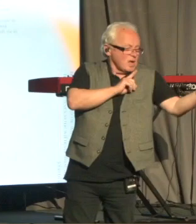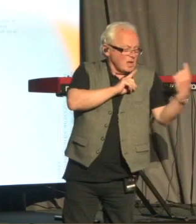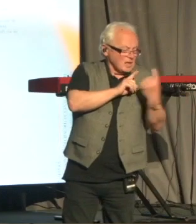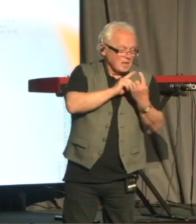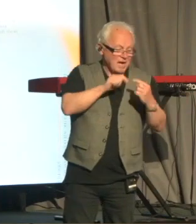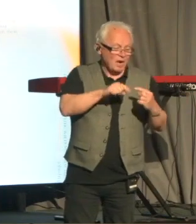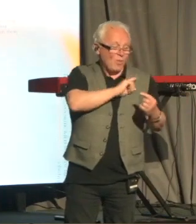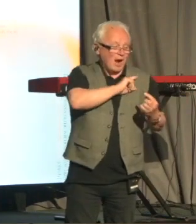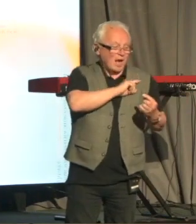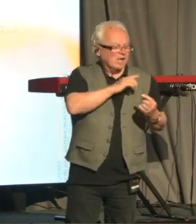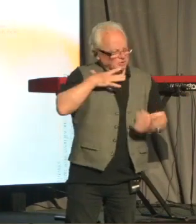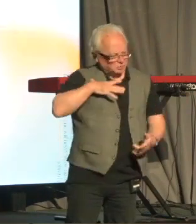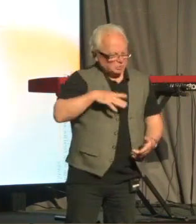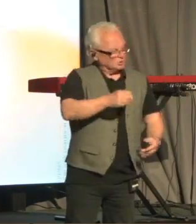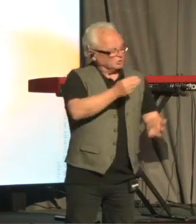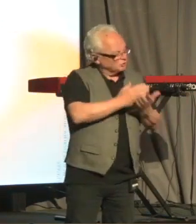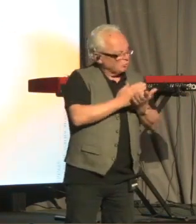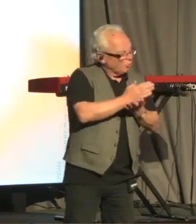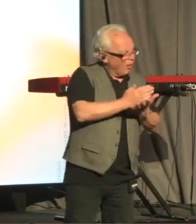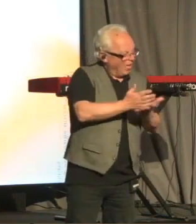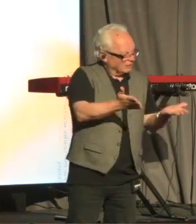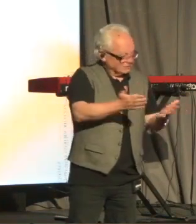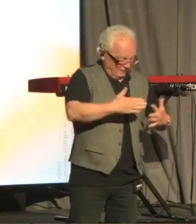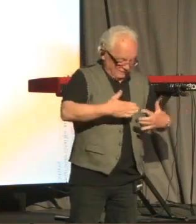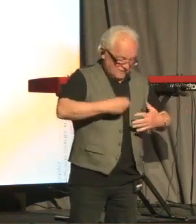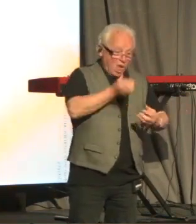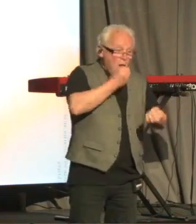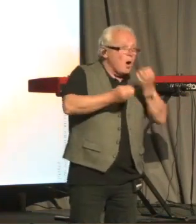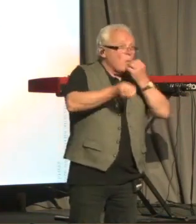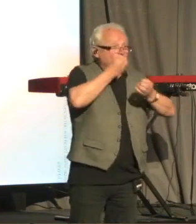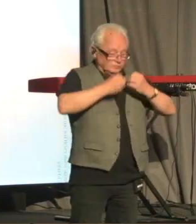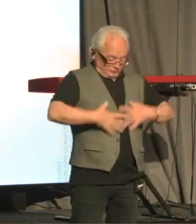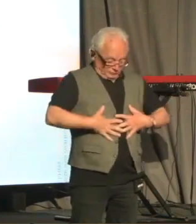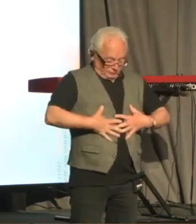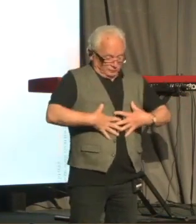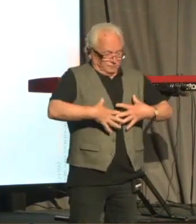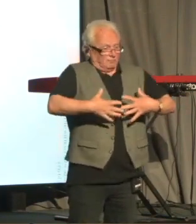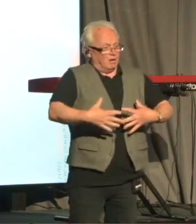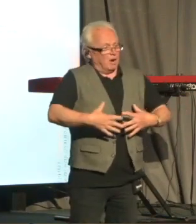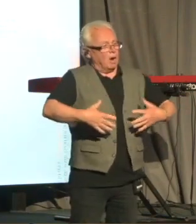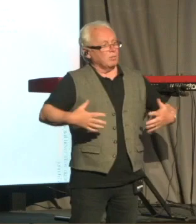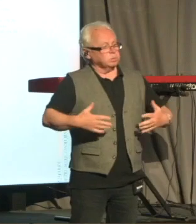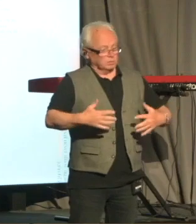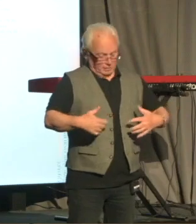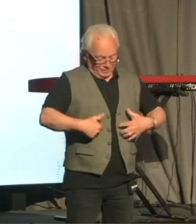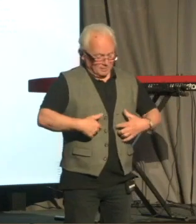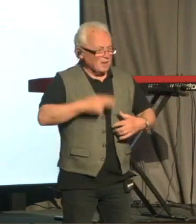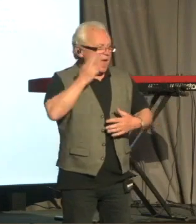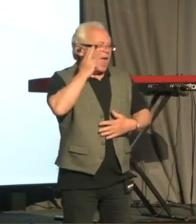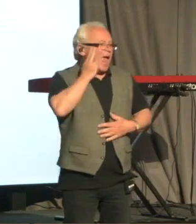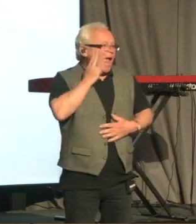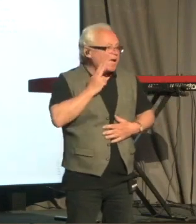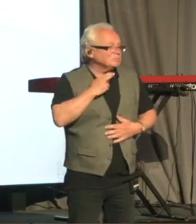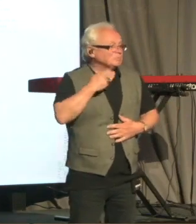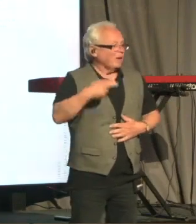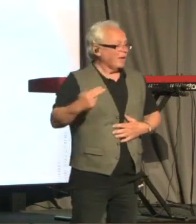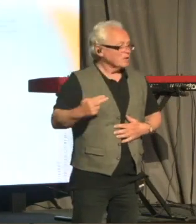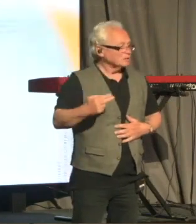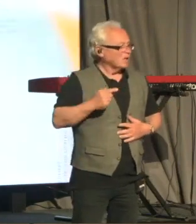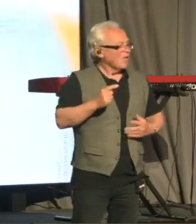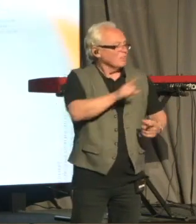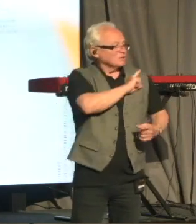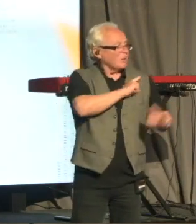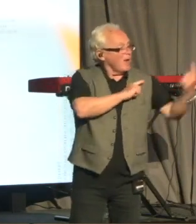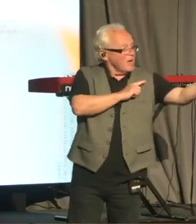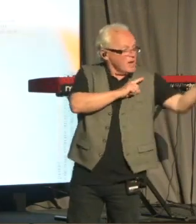you've ate the bread, you've had your fill, and your stomachs are empty again. You're here because